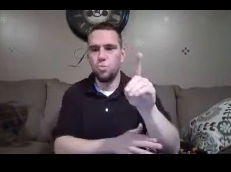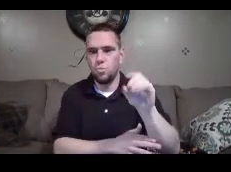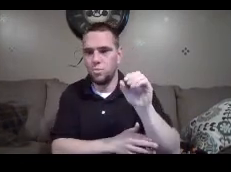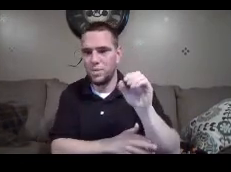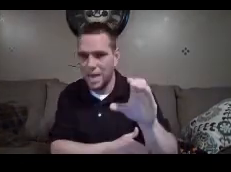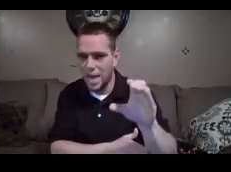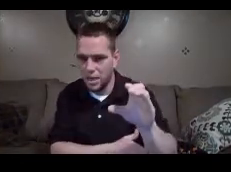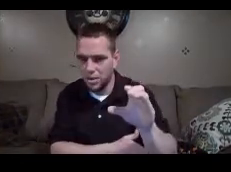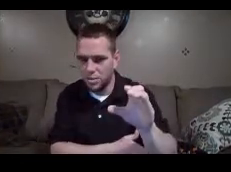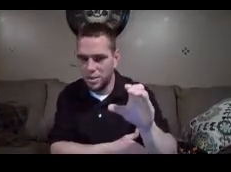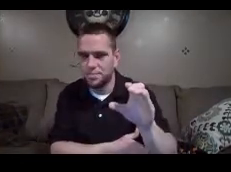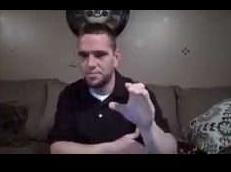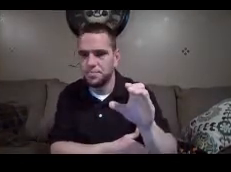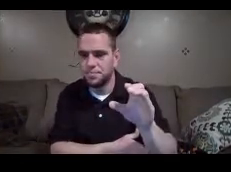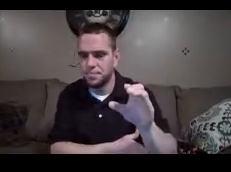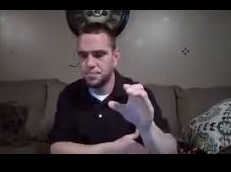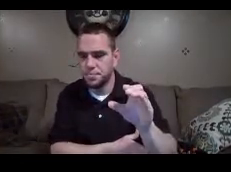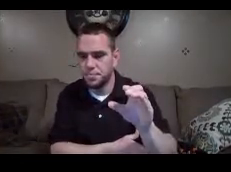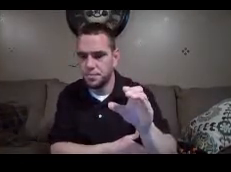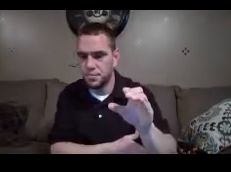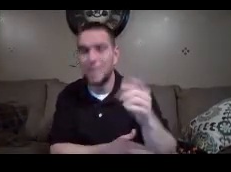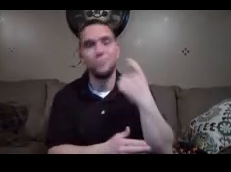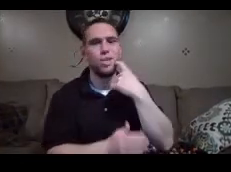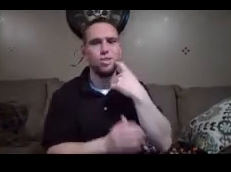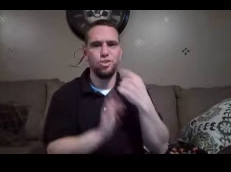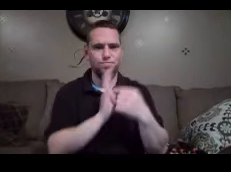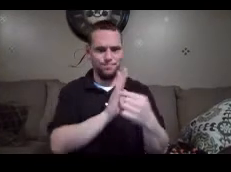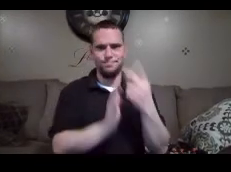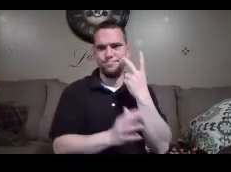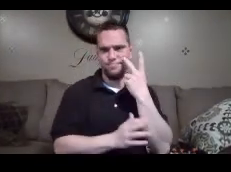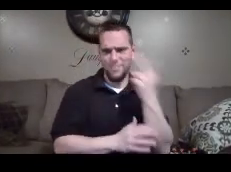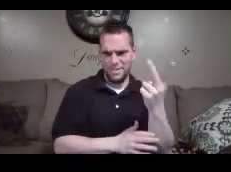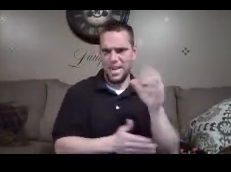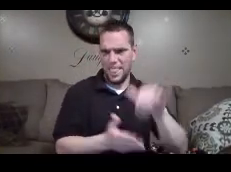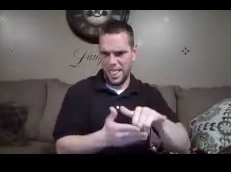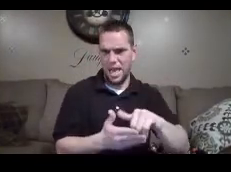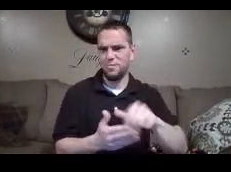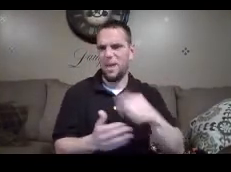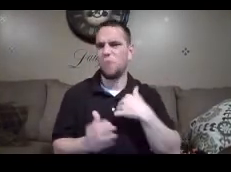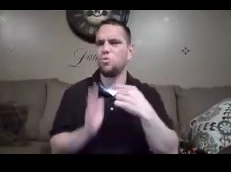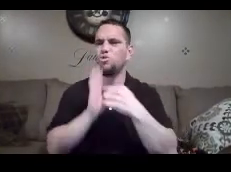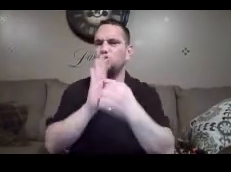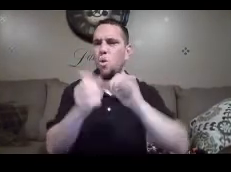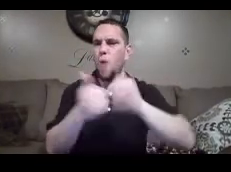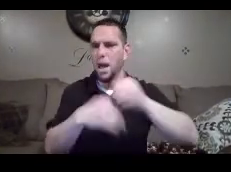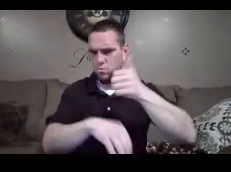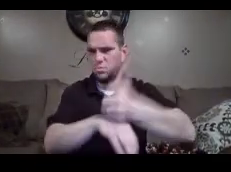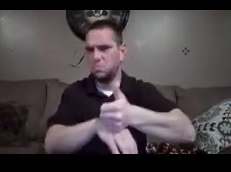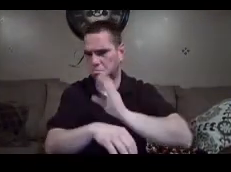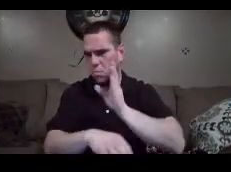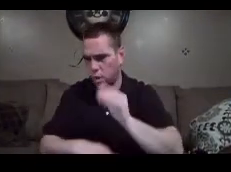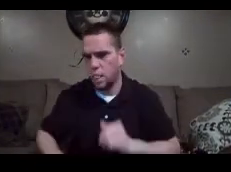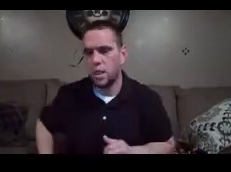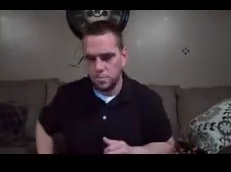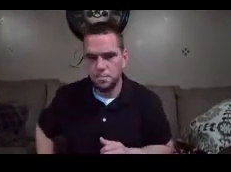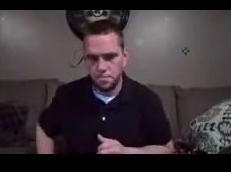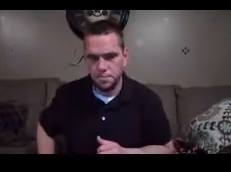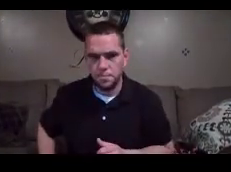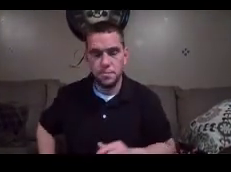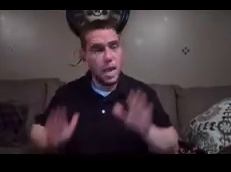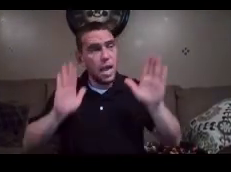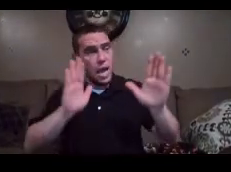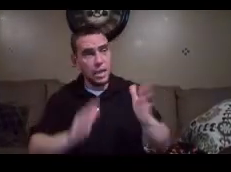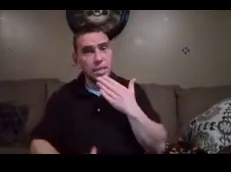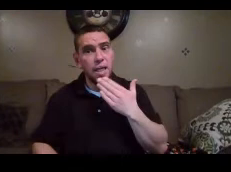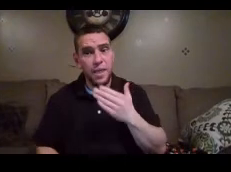is actually that document that you saw in there. So we'll step through how that was made accessible. Excellent, thank you. Our next